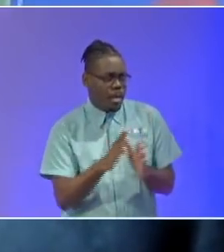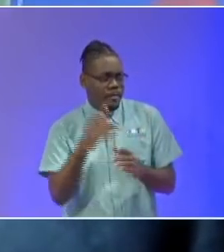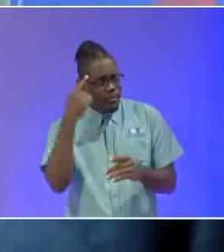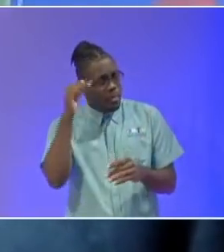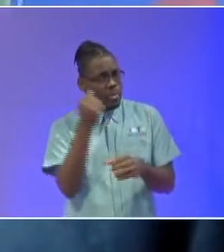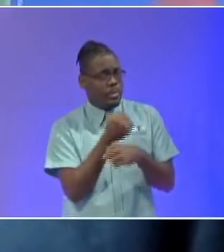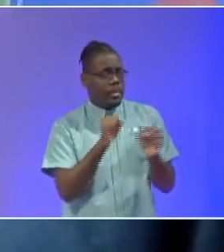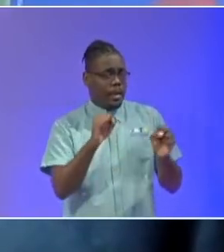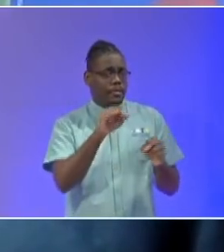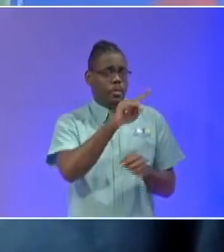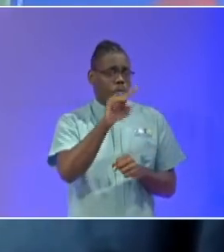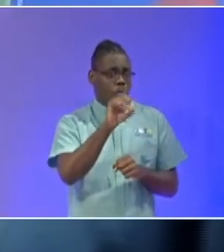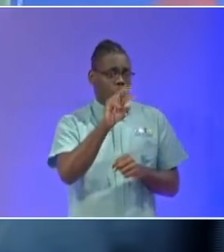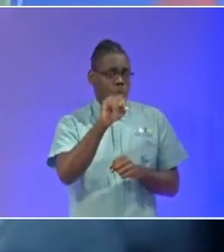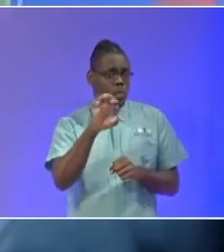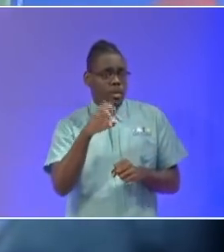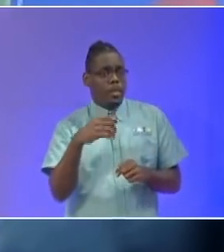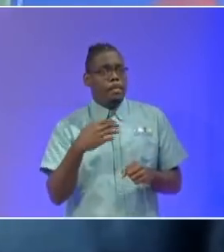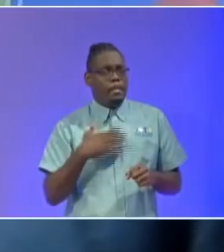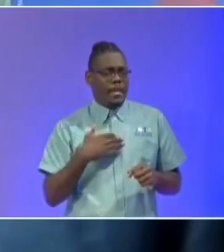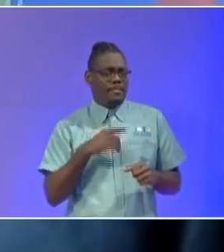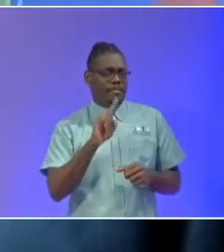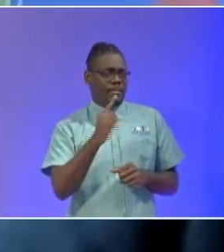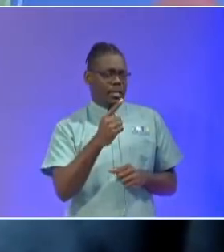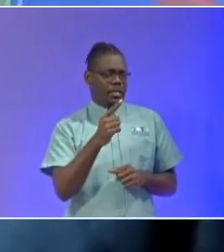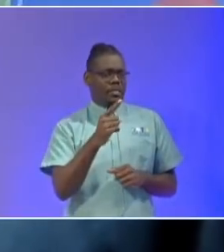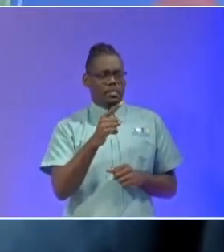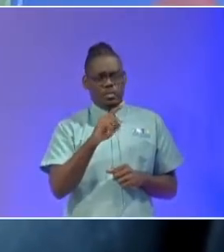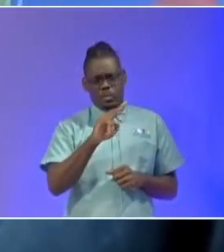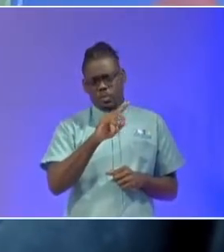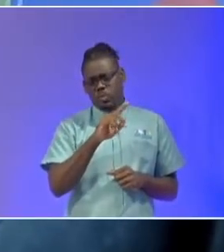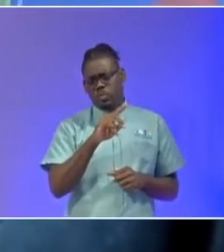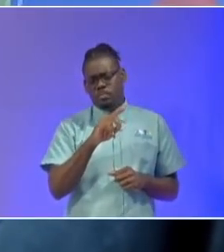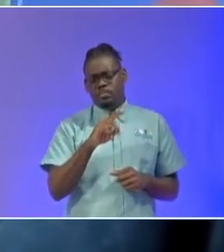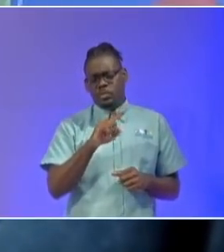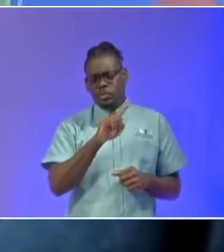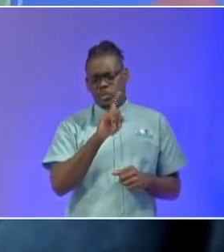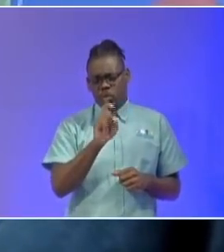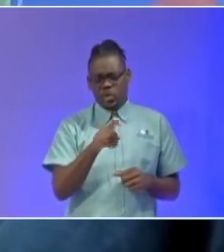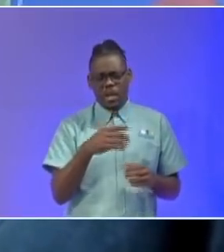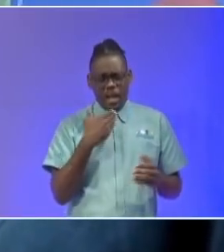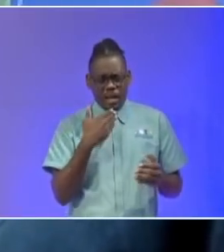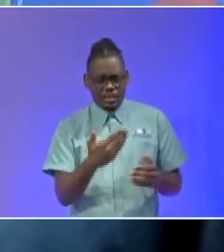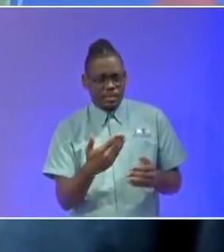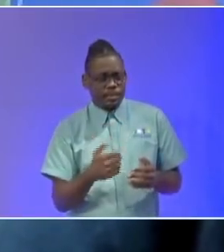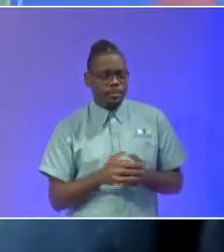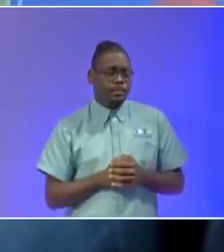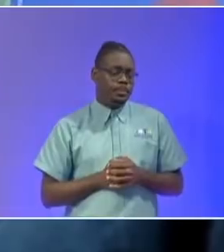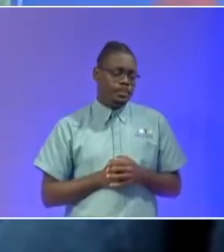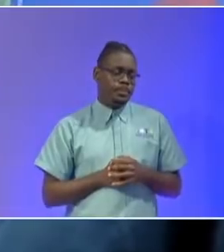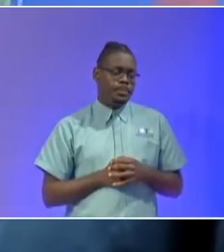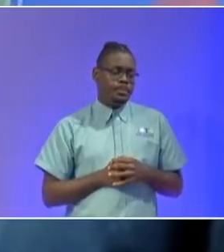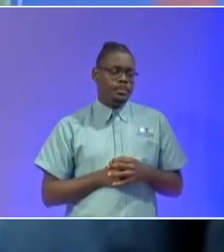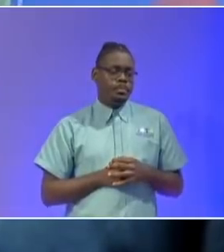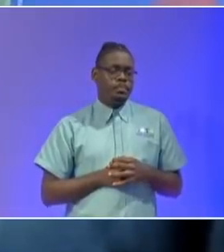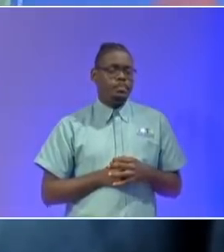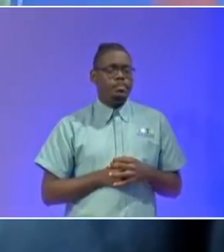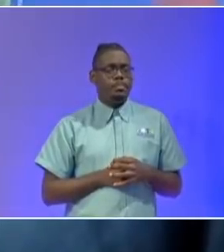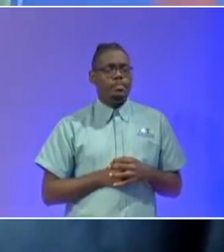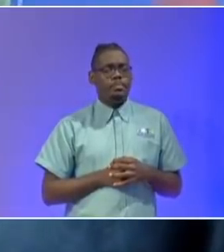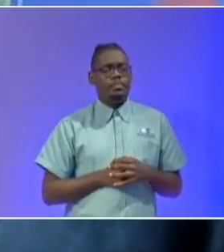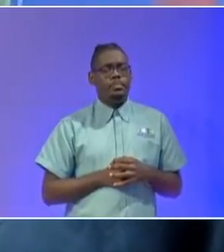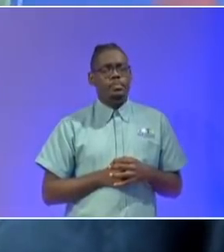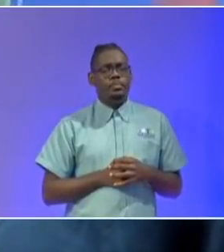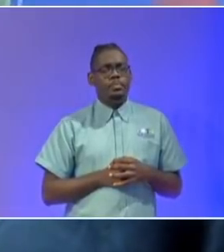Second question, ask you two questions. And the second question would be, in terms of the issue of, we did hear earlier